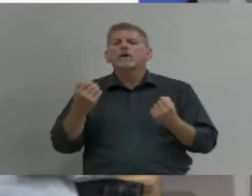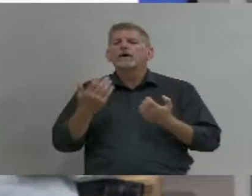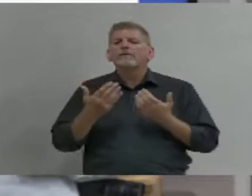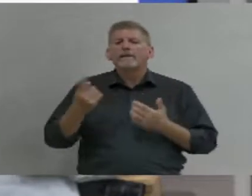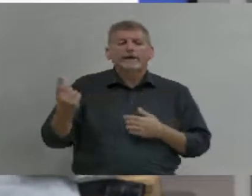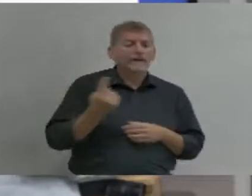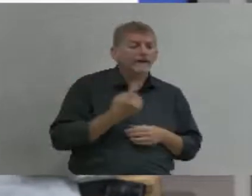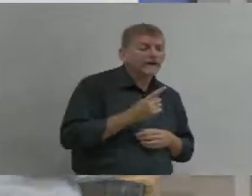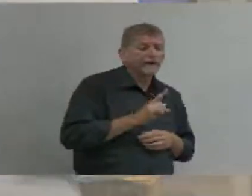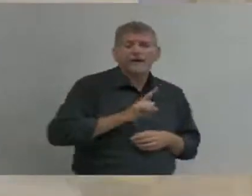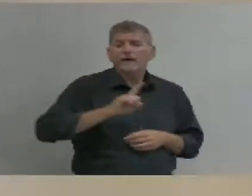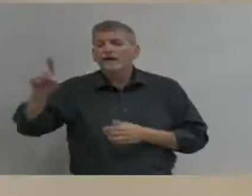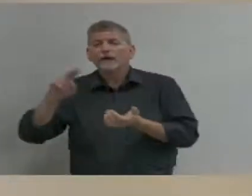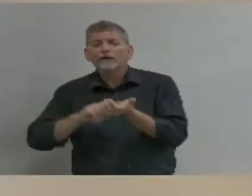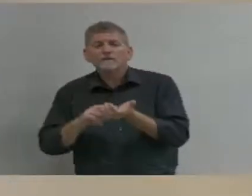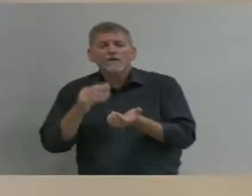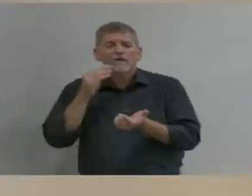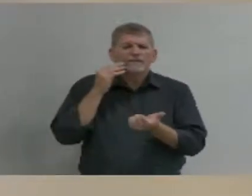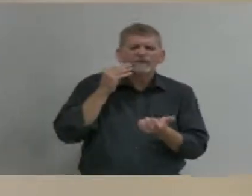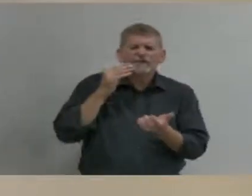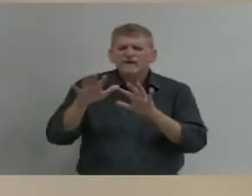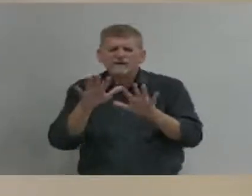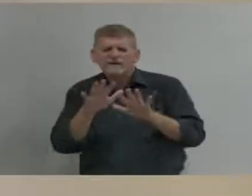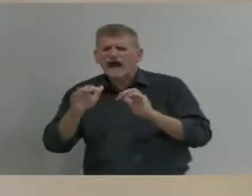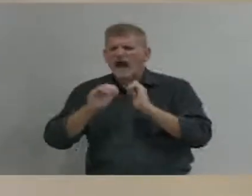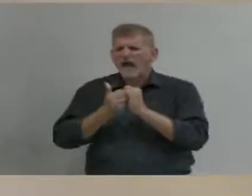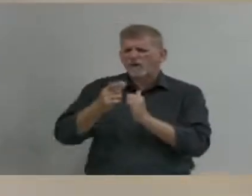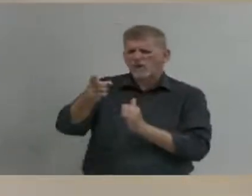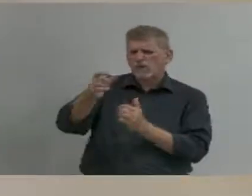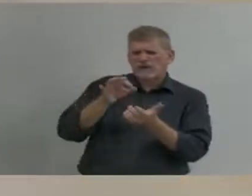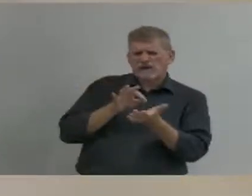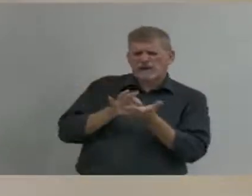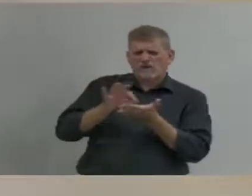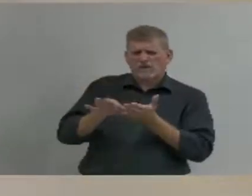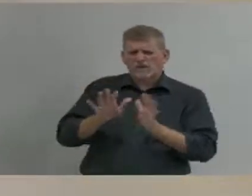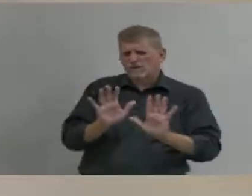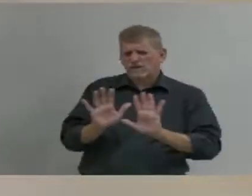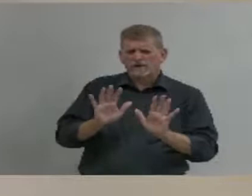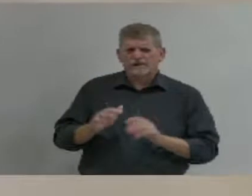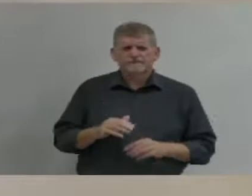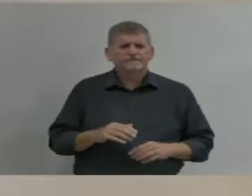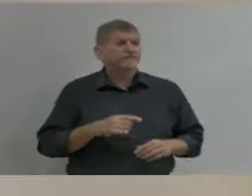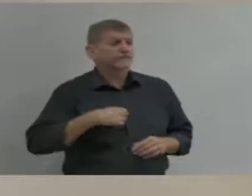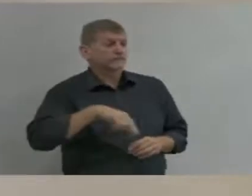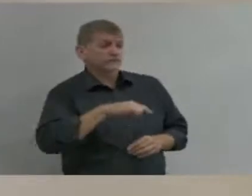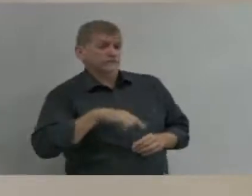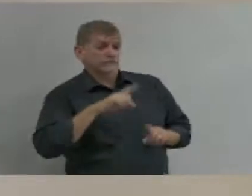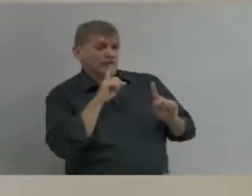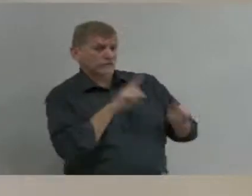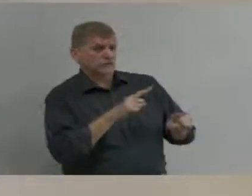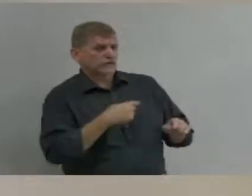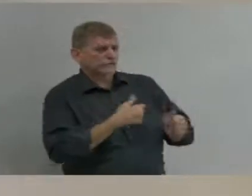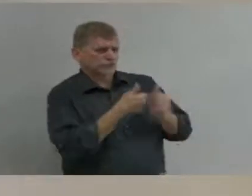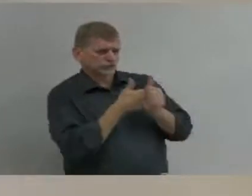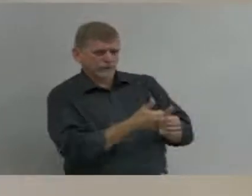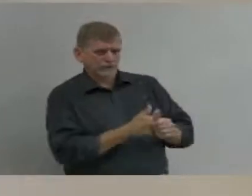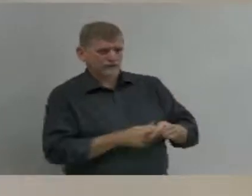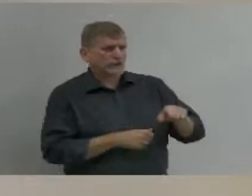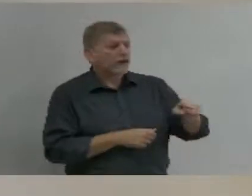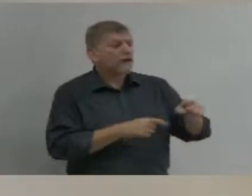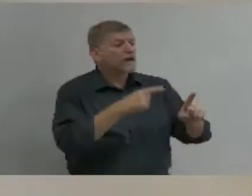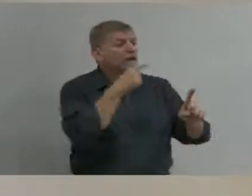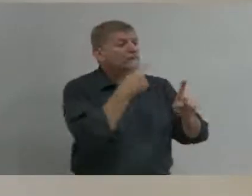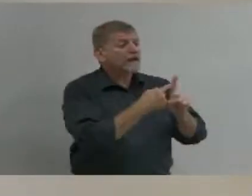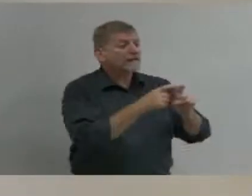procedure? So we keep track, good question. We keep track of both patients who have a positive test and fall